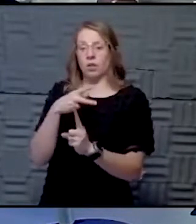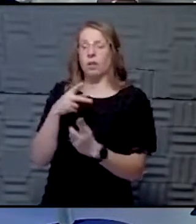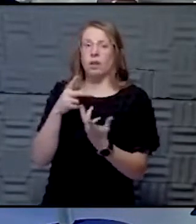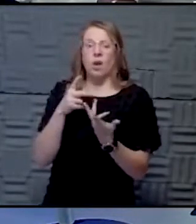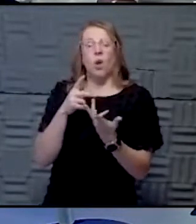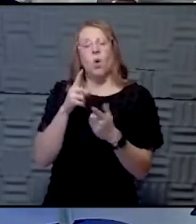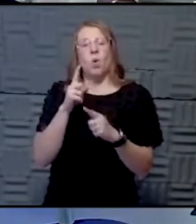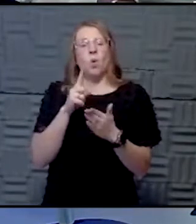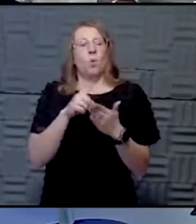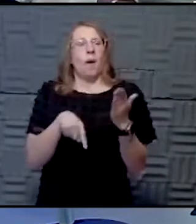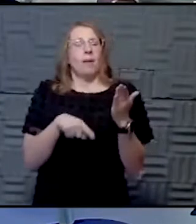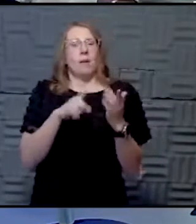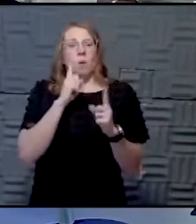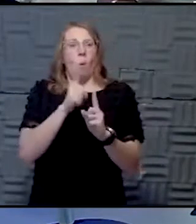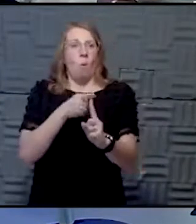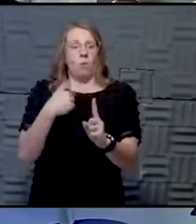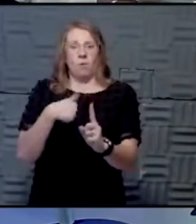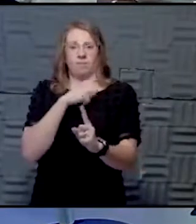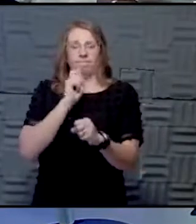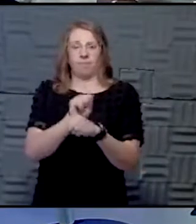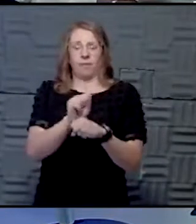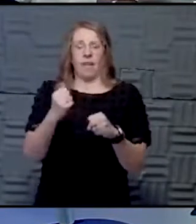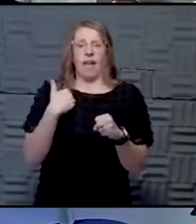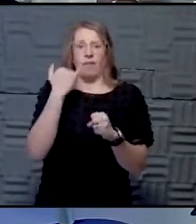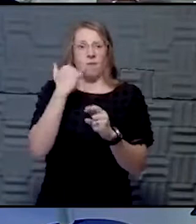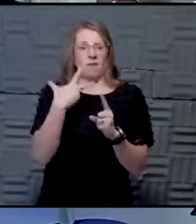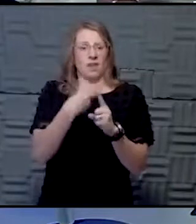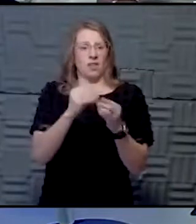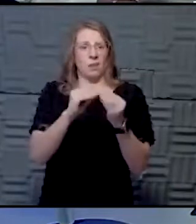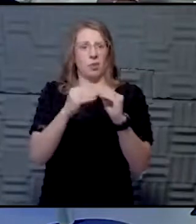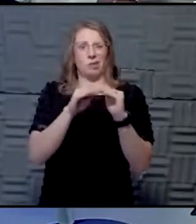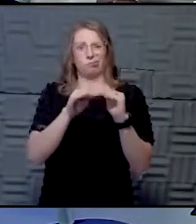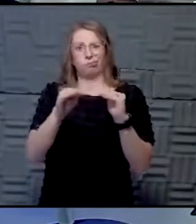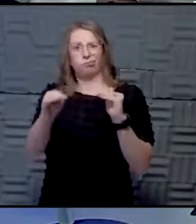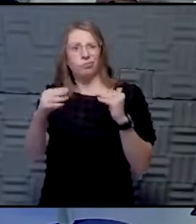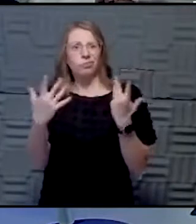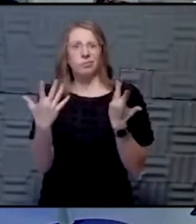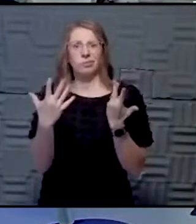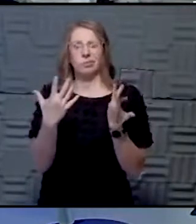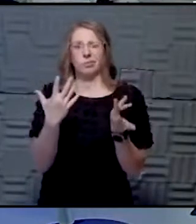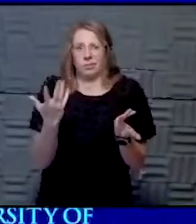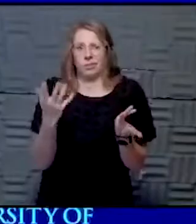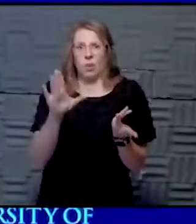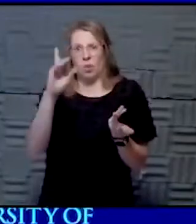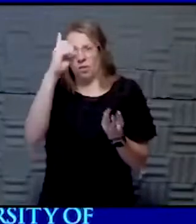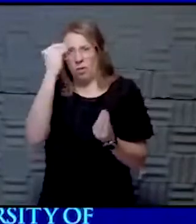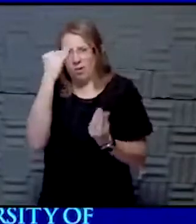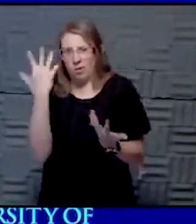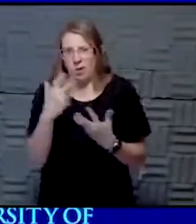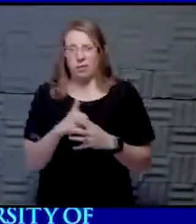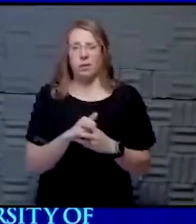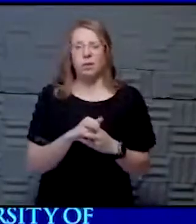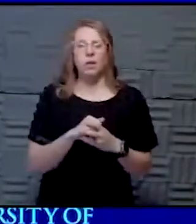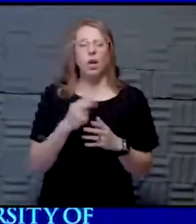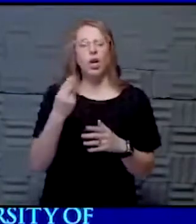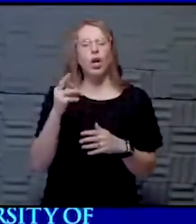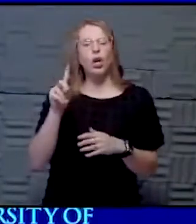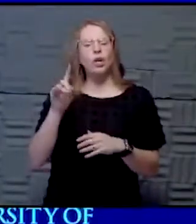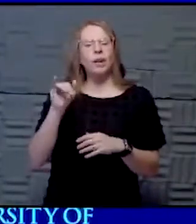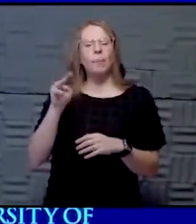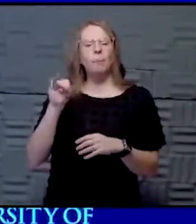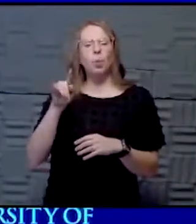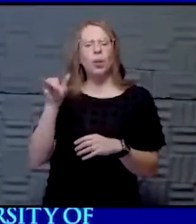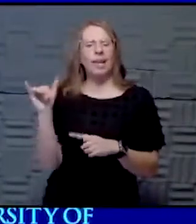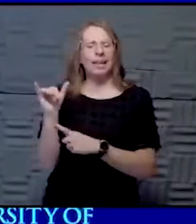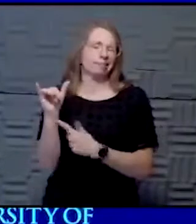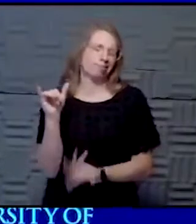reaching herd immunity if vaccination numbers stay where they are? What are your thoughts? Yeah, I think the problem with herd immunity is